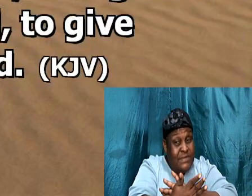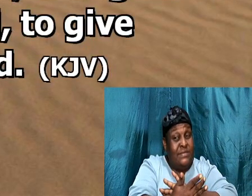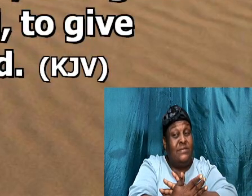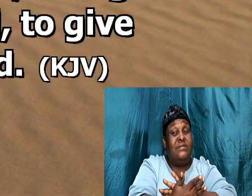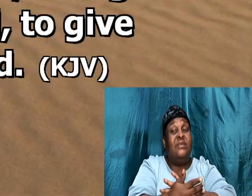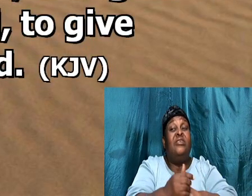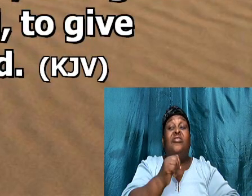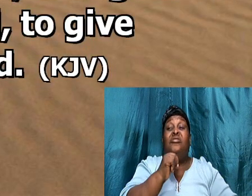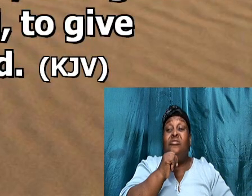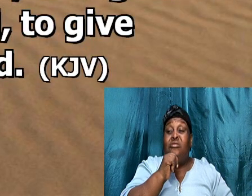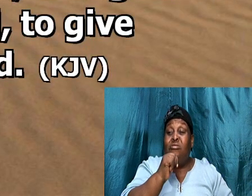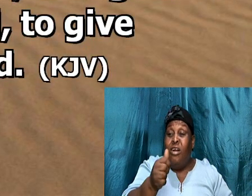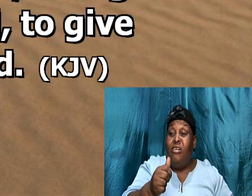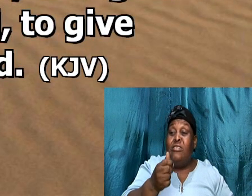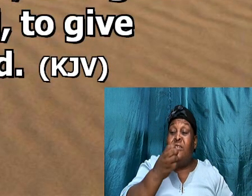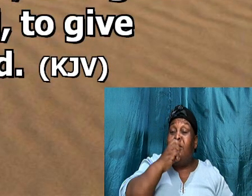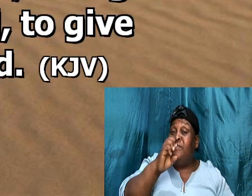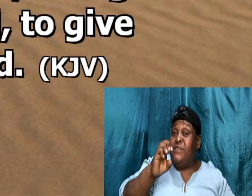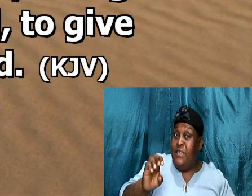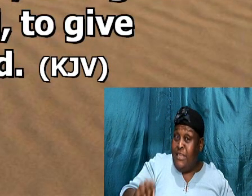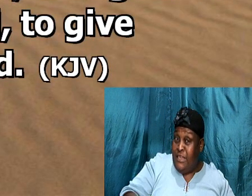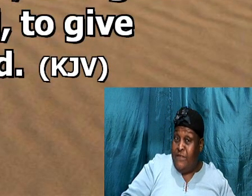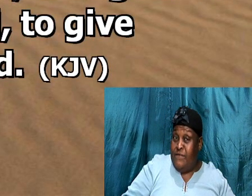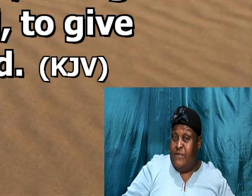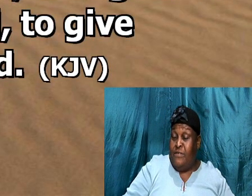and not, of evil,